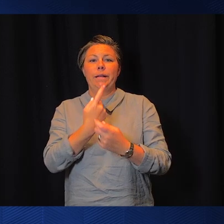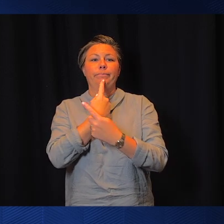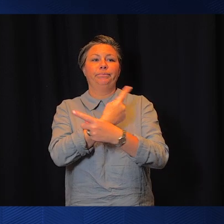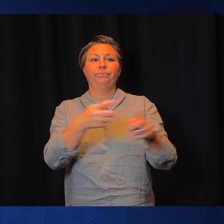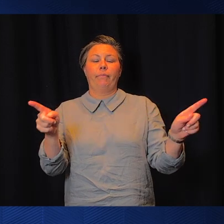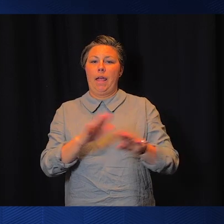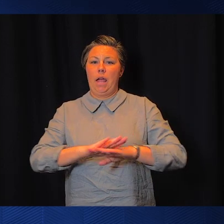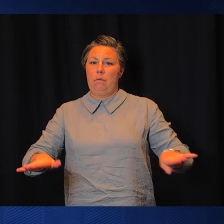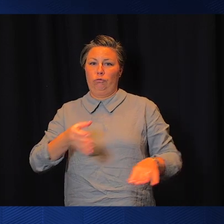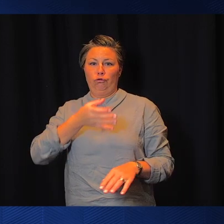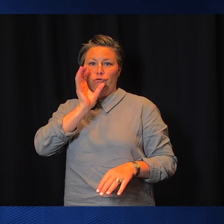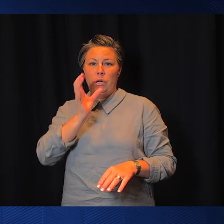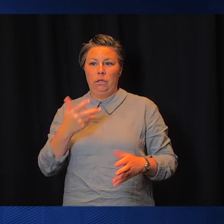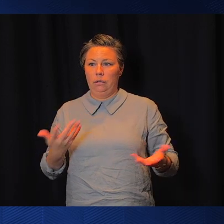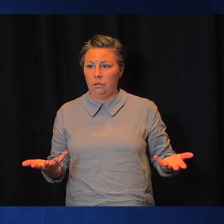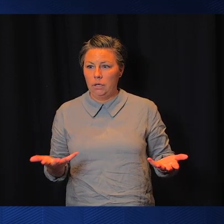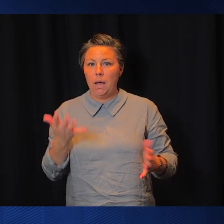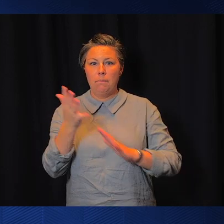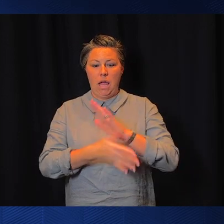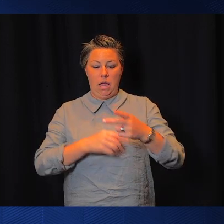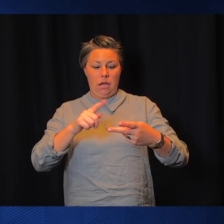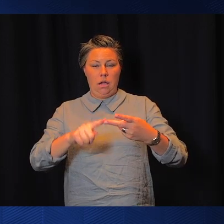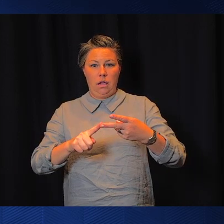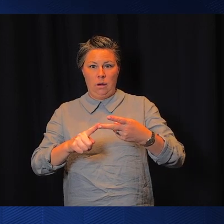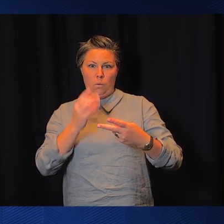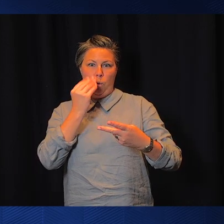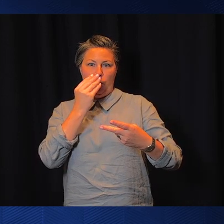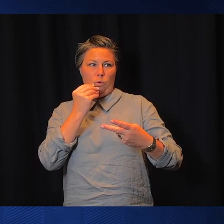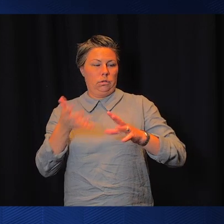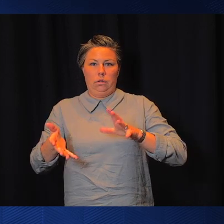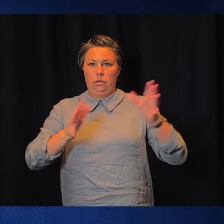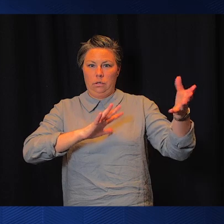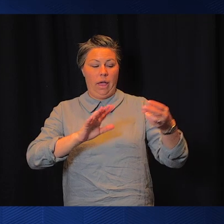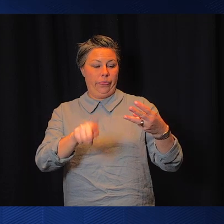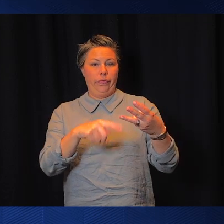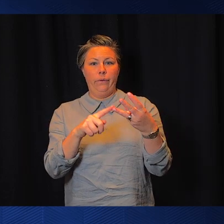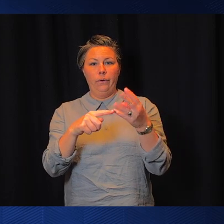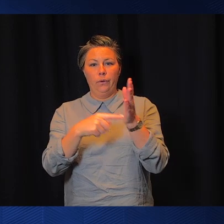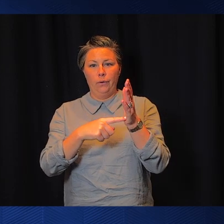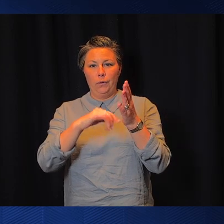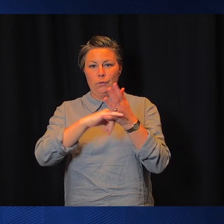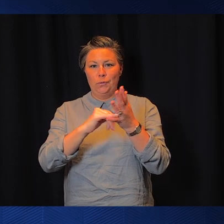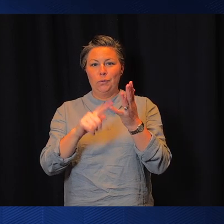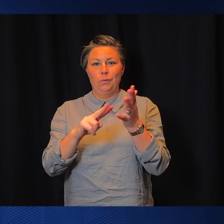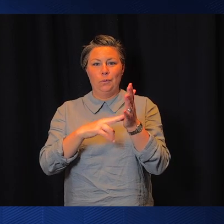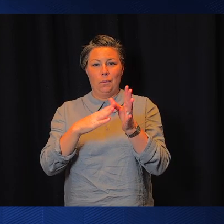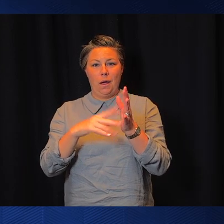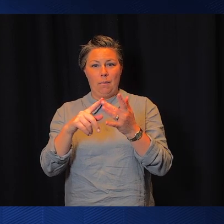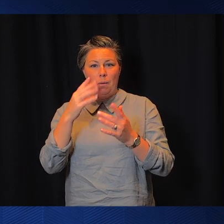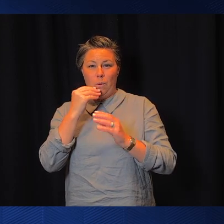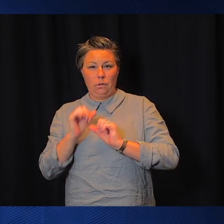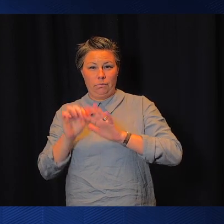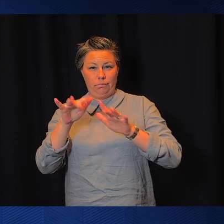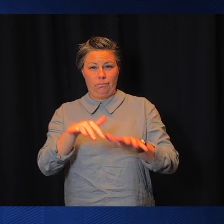for drinking. So it's become a water crisis. And then the tsunami, which affected